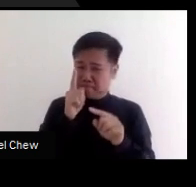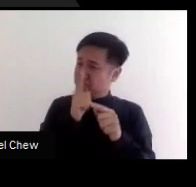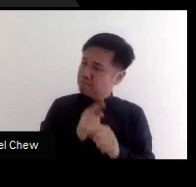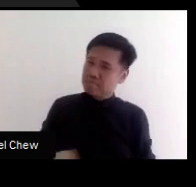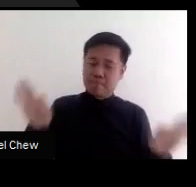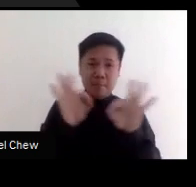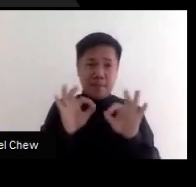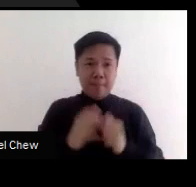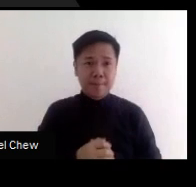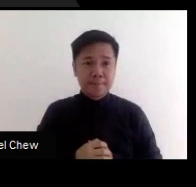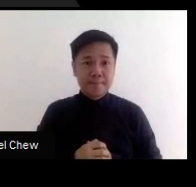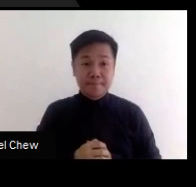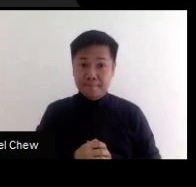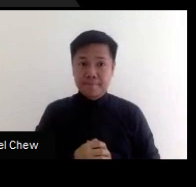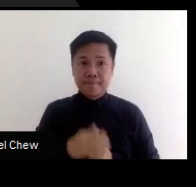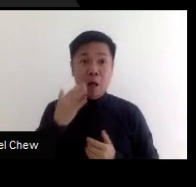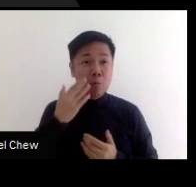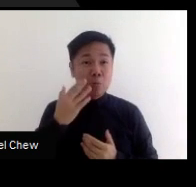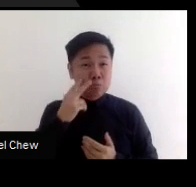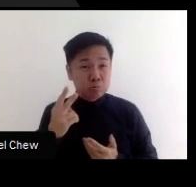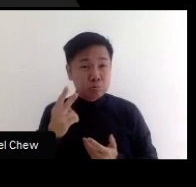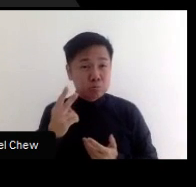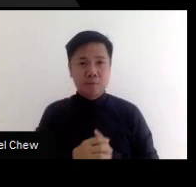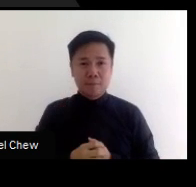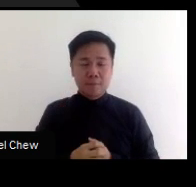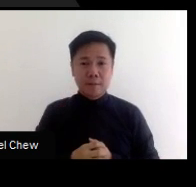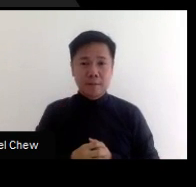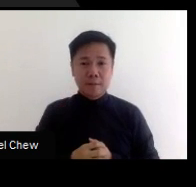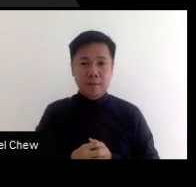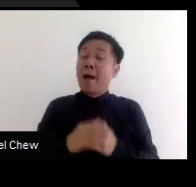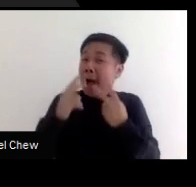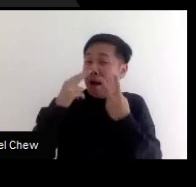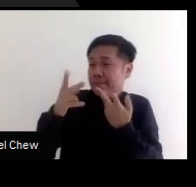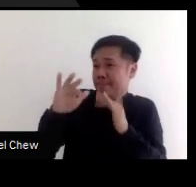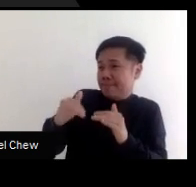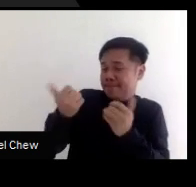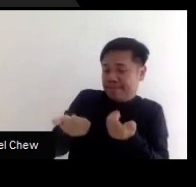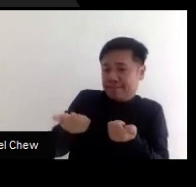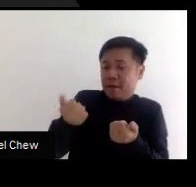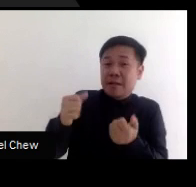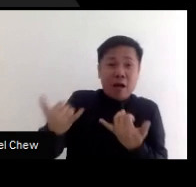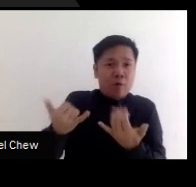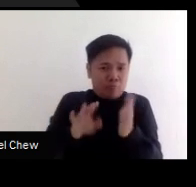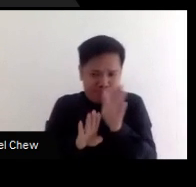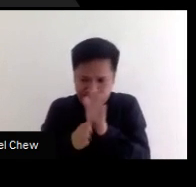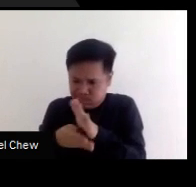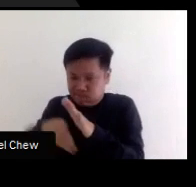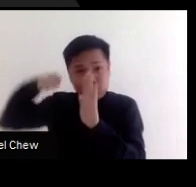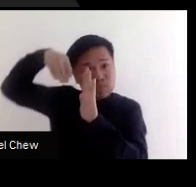The response to and recovery from COVID-19